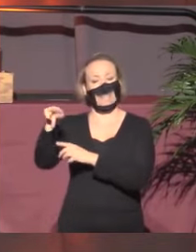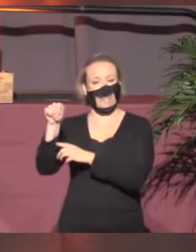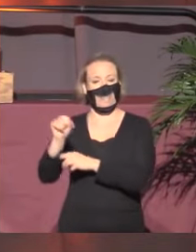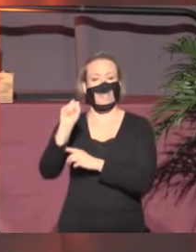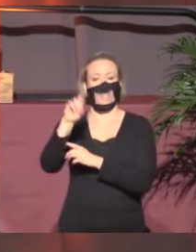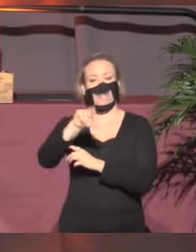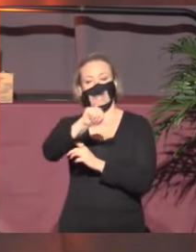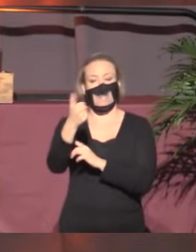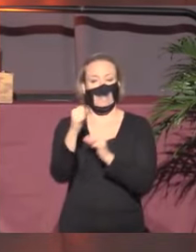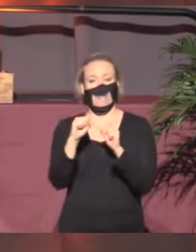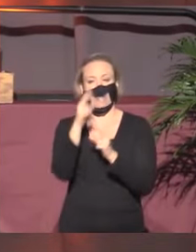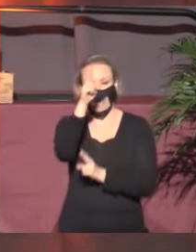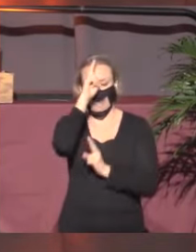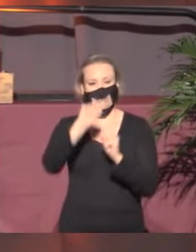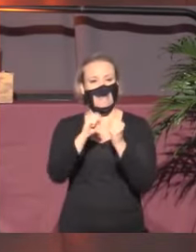recognized?